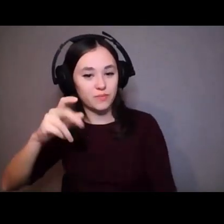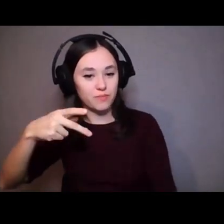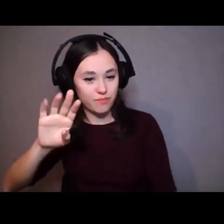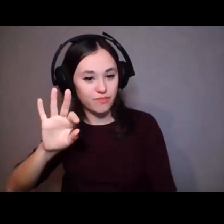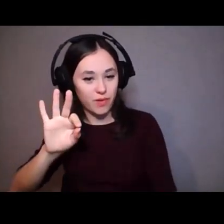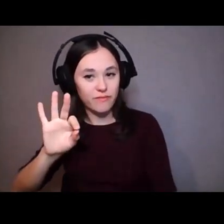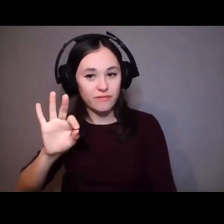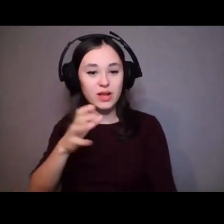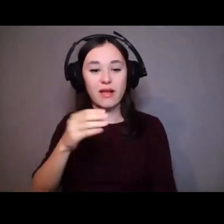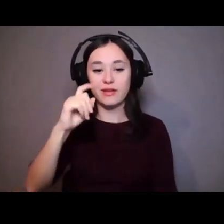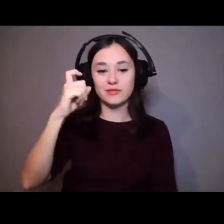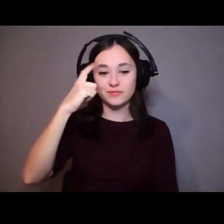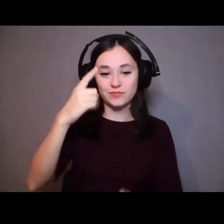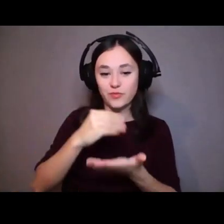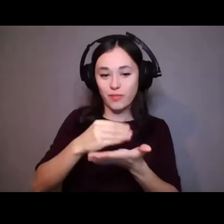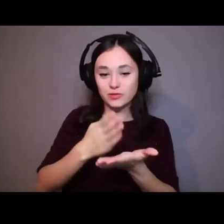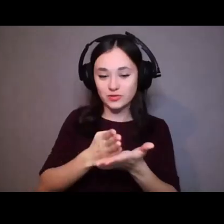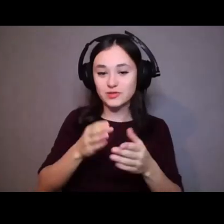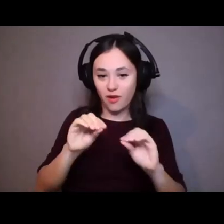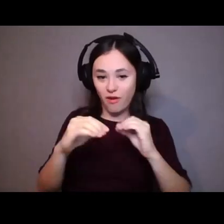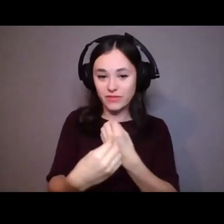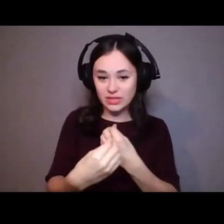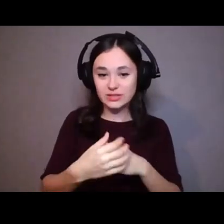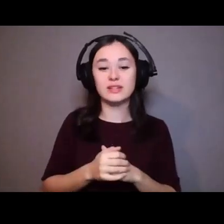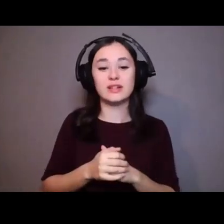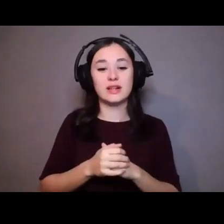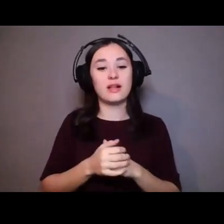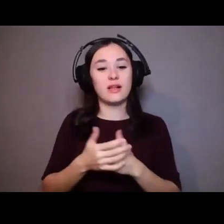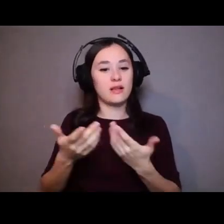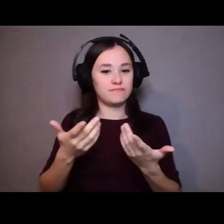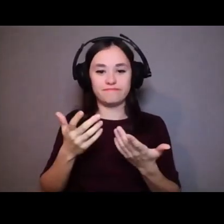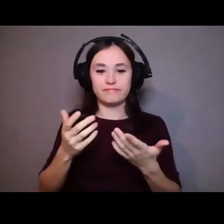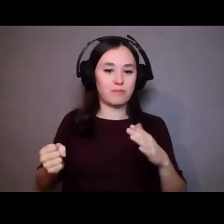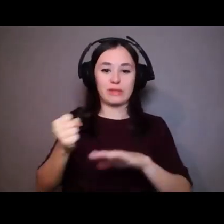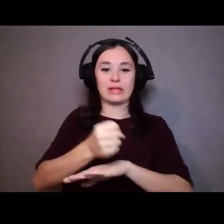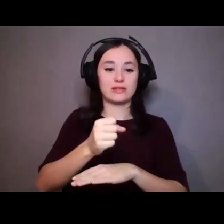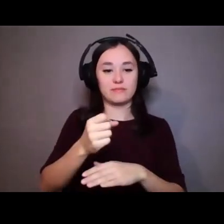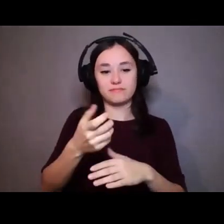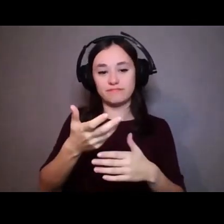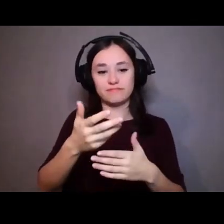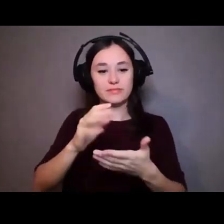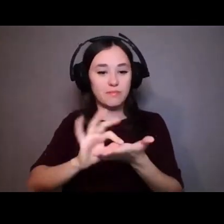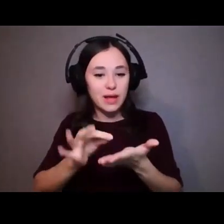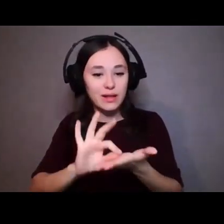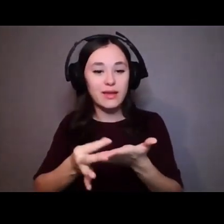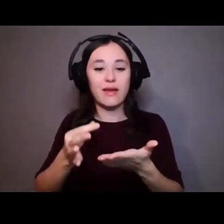Colorado's Medicaid program costs and cost growth and program performance in